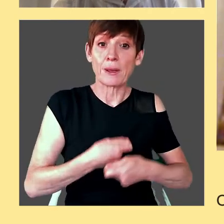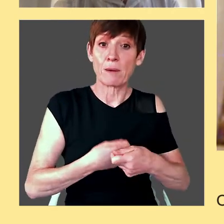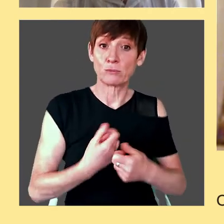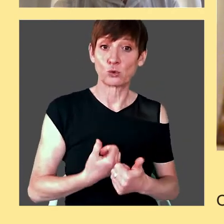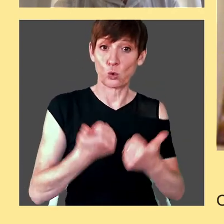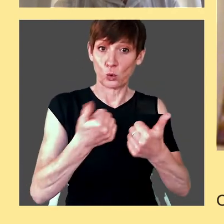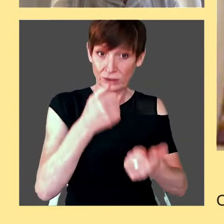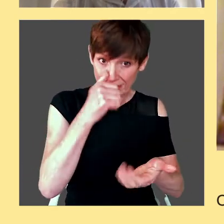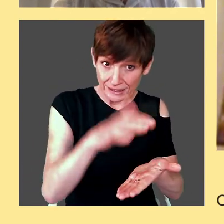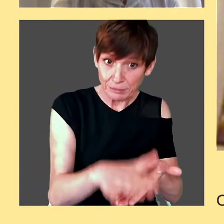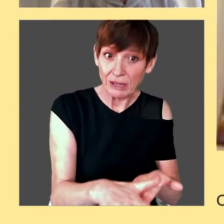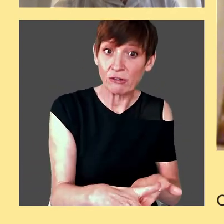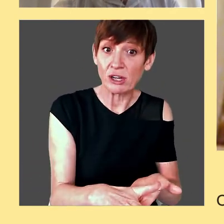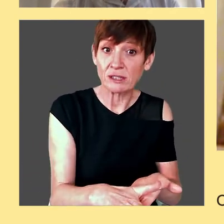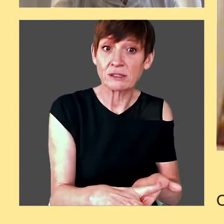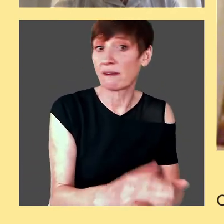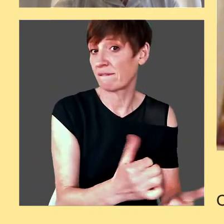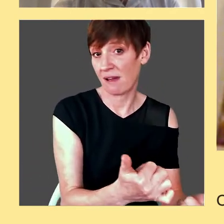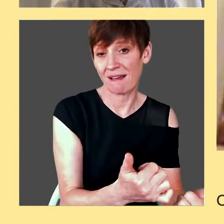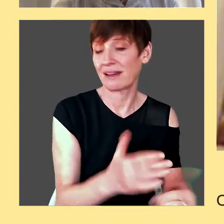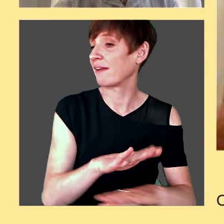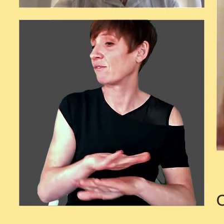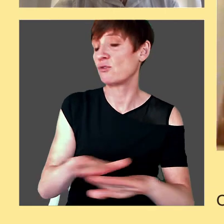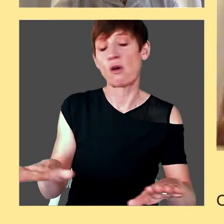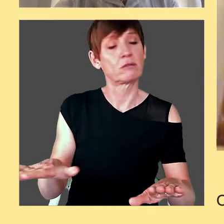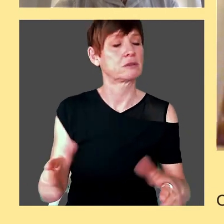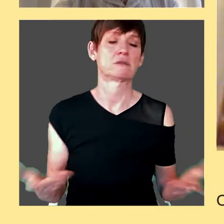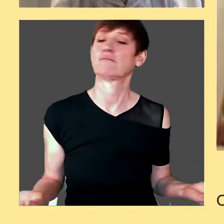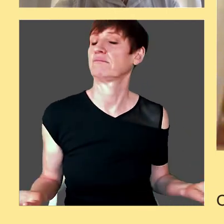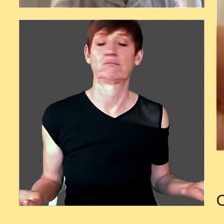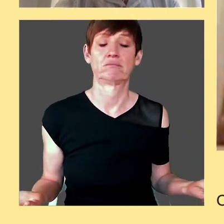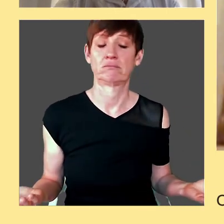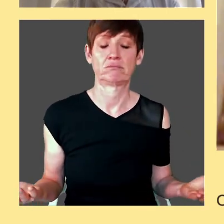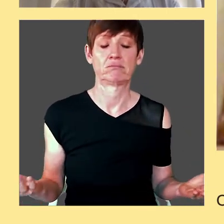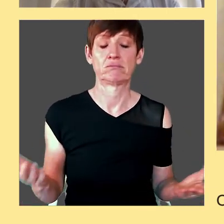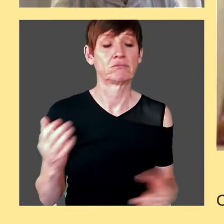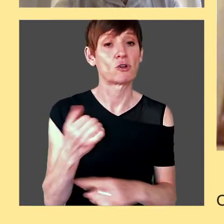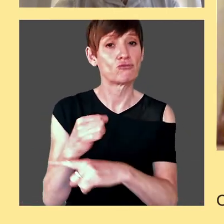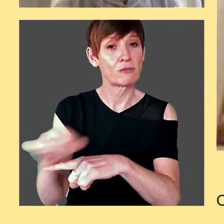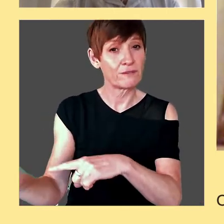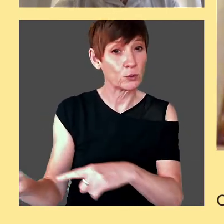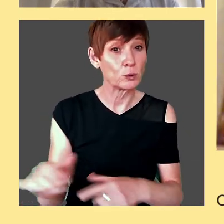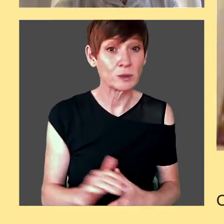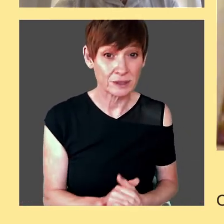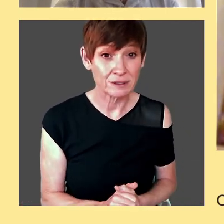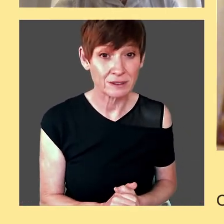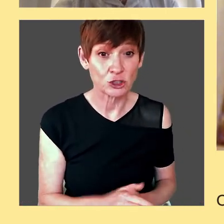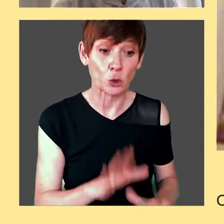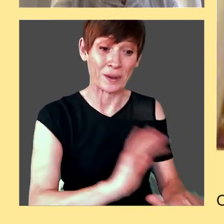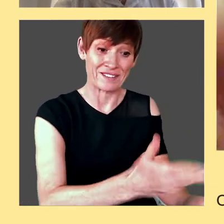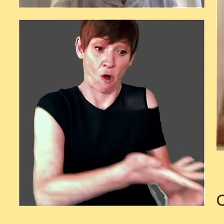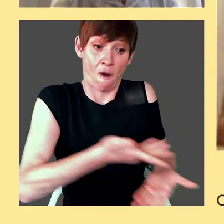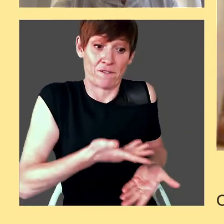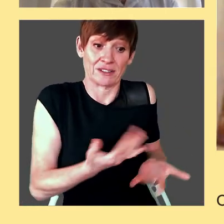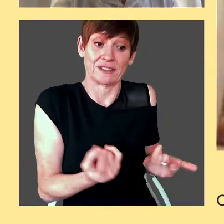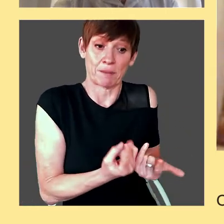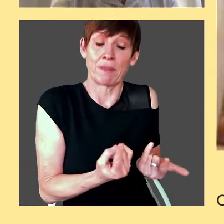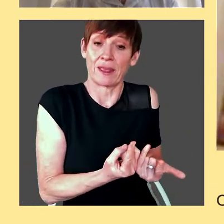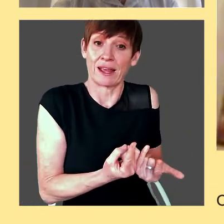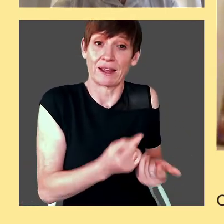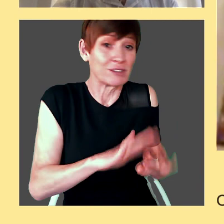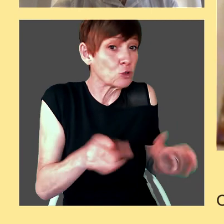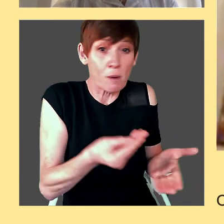anything else, just don't do it. But if it gives you something, do it. Is better doing